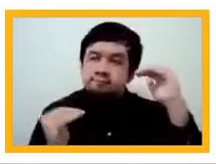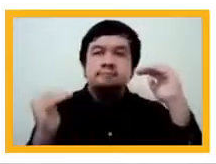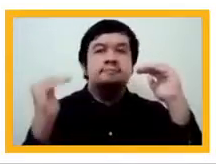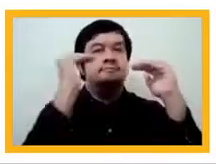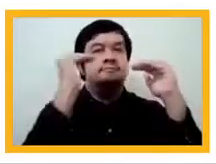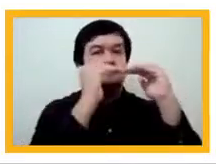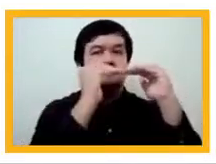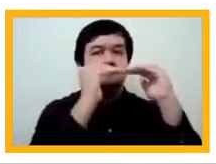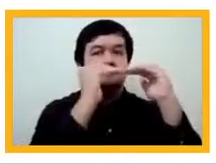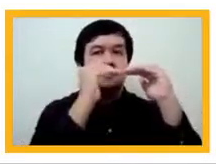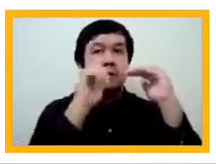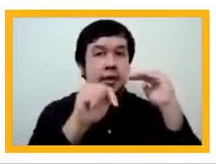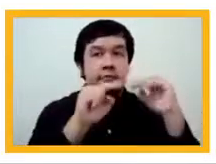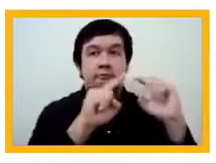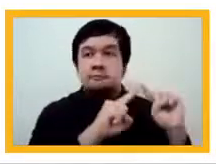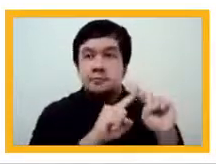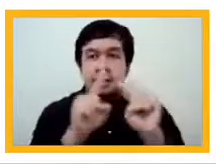can